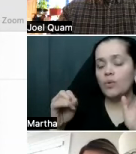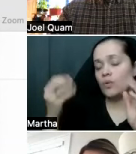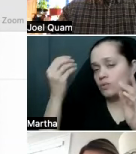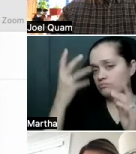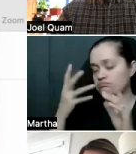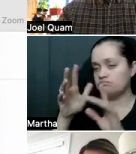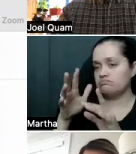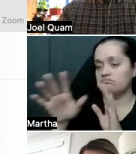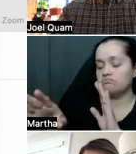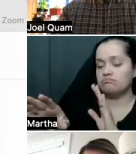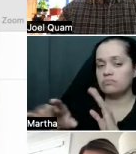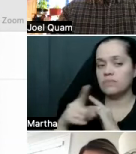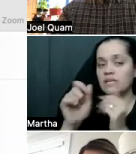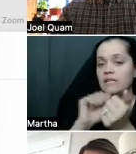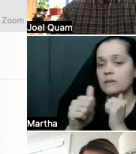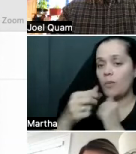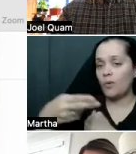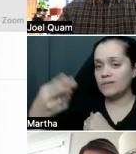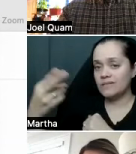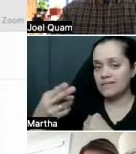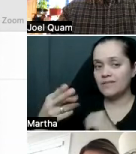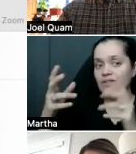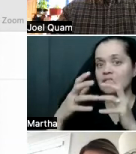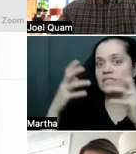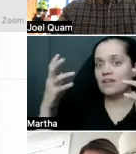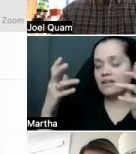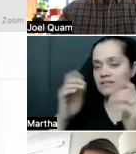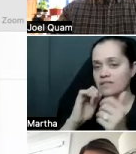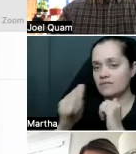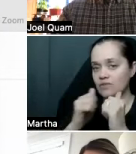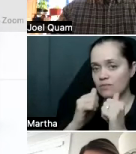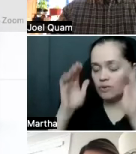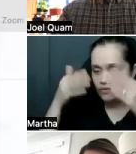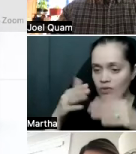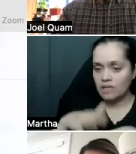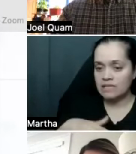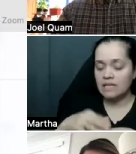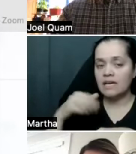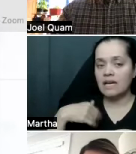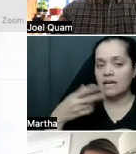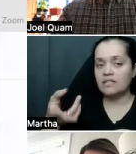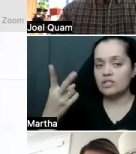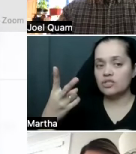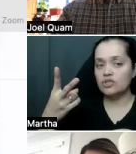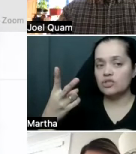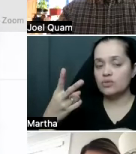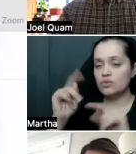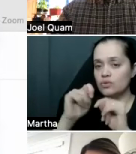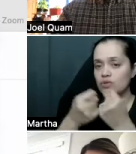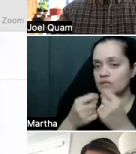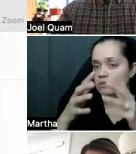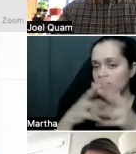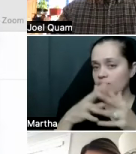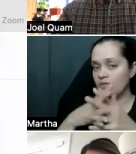about Ohio was its sports history. It's got a ton of sports to focus on. Got two teams in